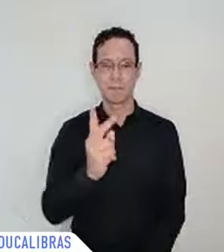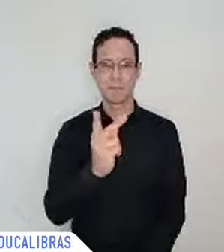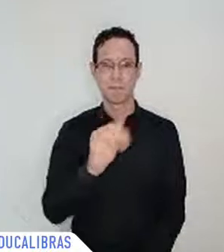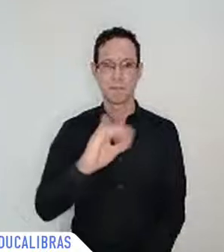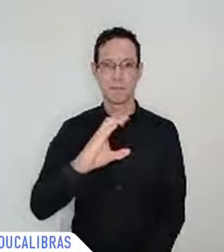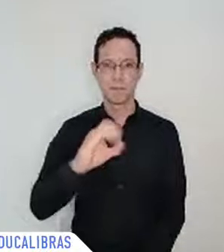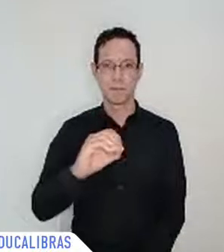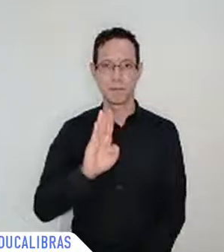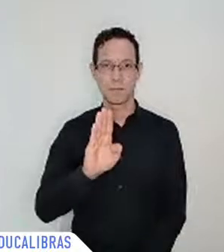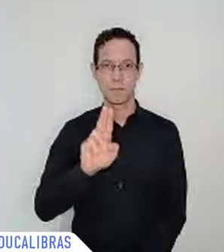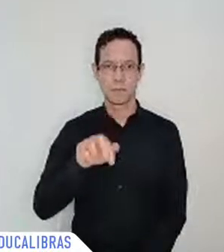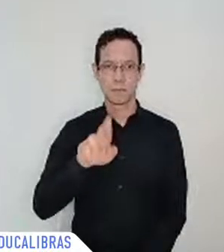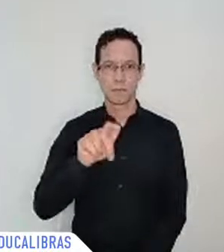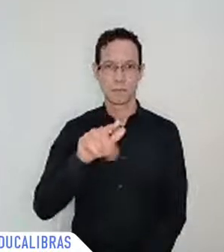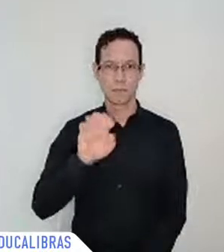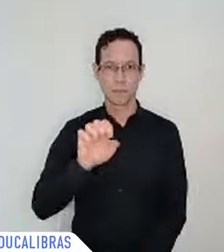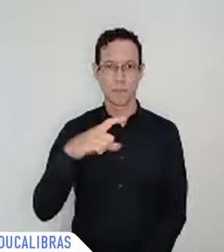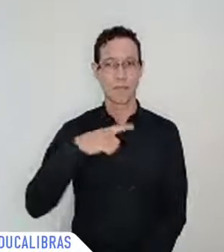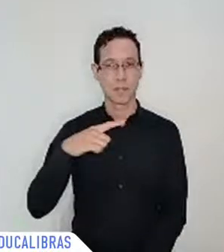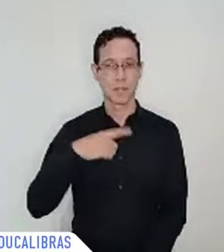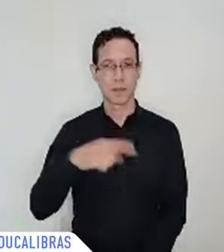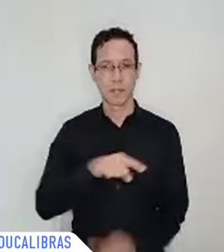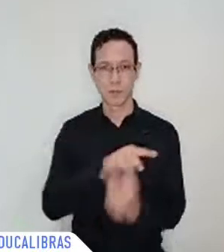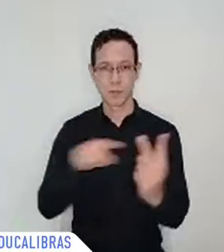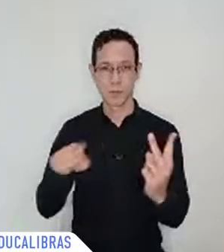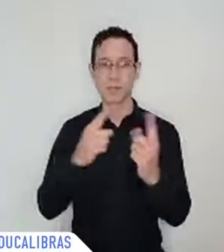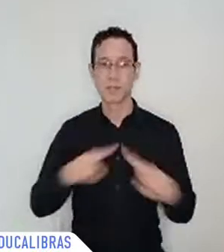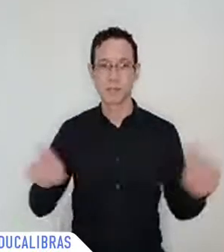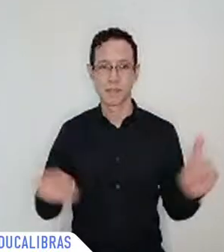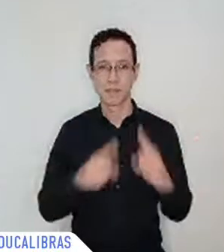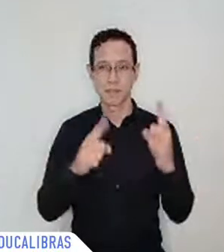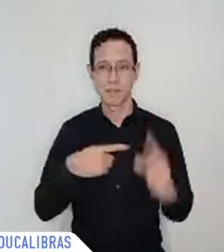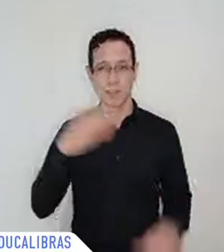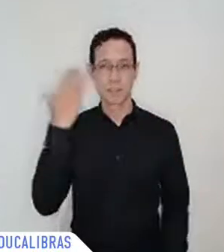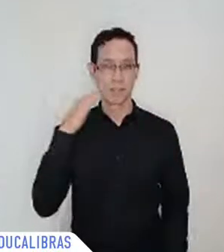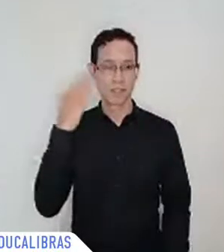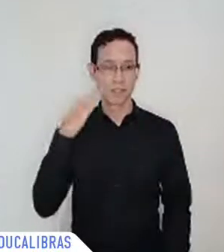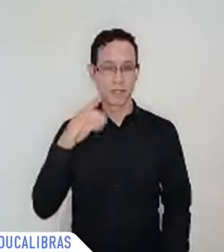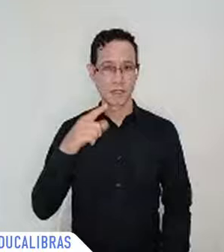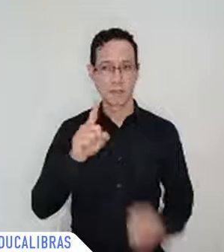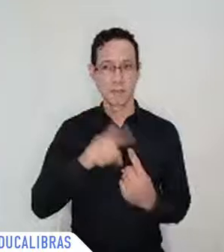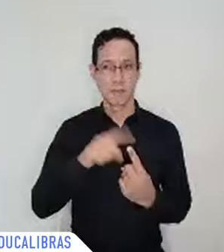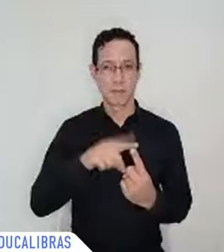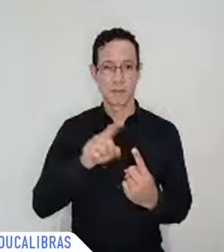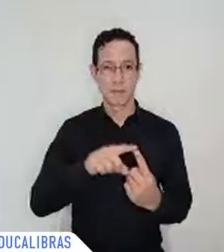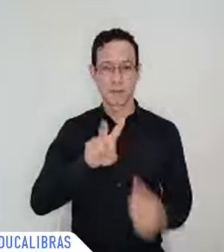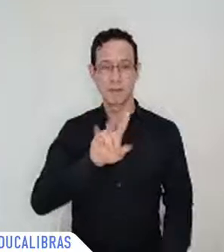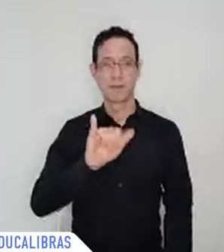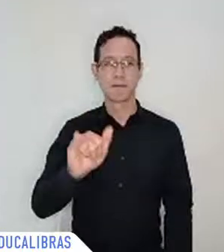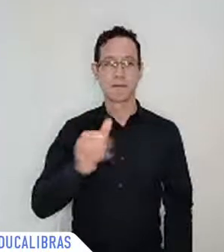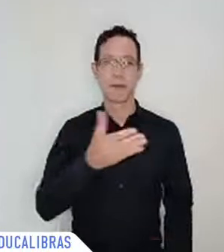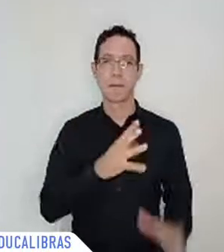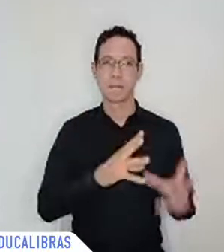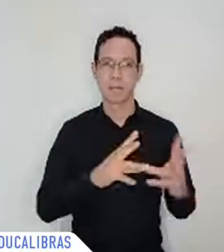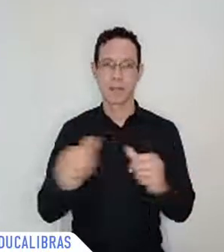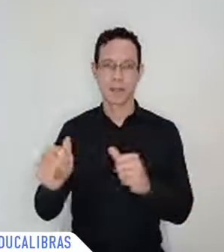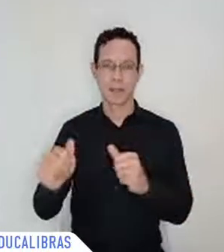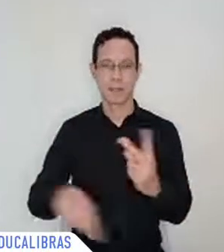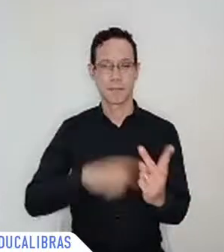the poorer part of our population. And talking about music, I'd like to recommend two